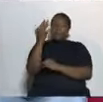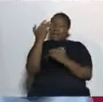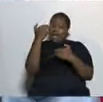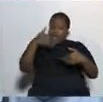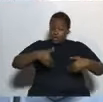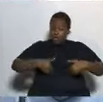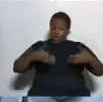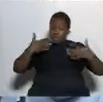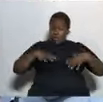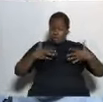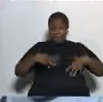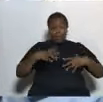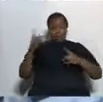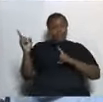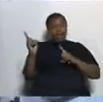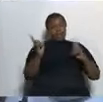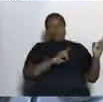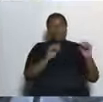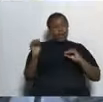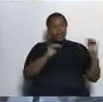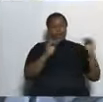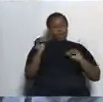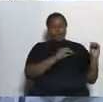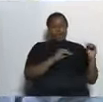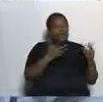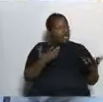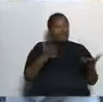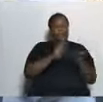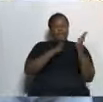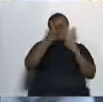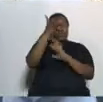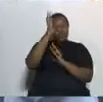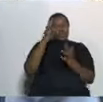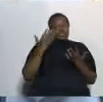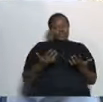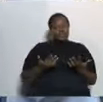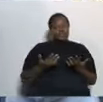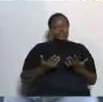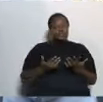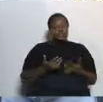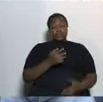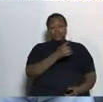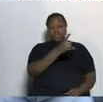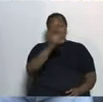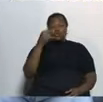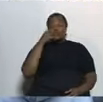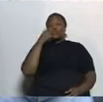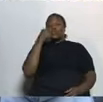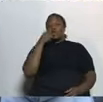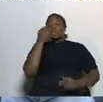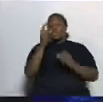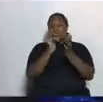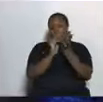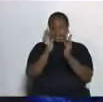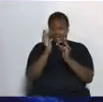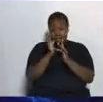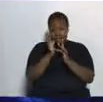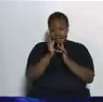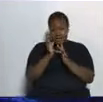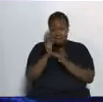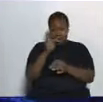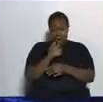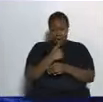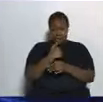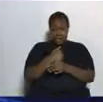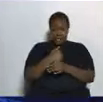people coming, praise Paka God. Wadogo wanakuja, vijana wadogo wanakuja. You're saying to Jesus, unamwambia Yesu, I am